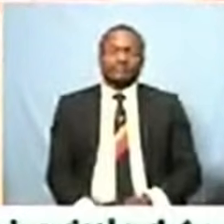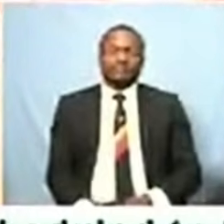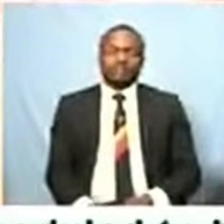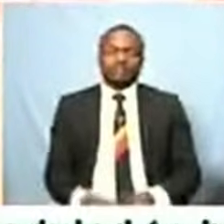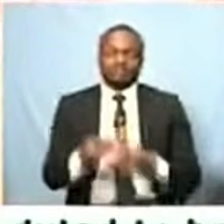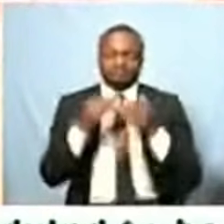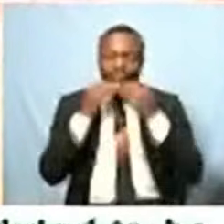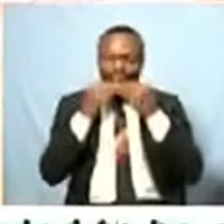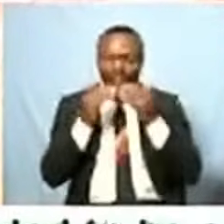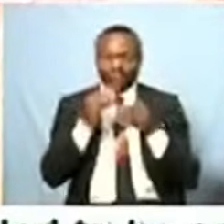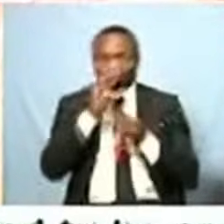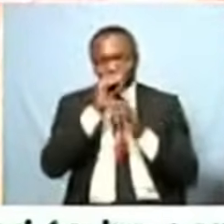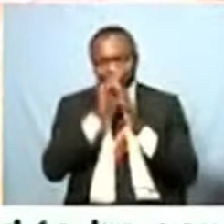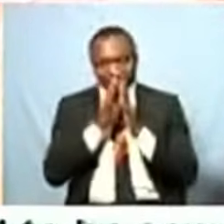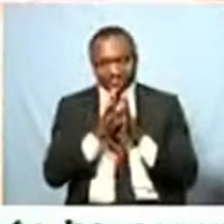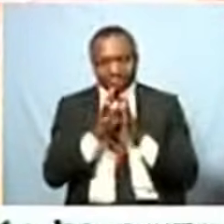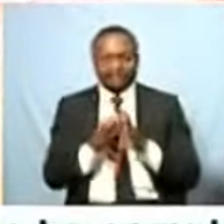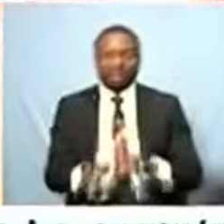Thank you, Madam Speaker.